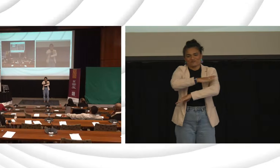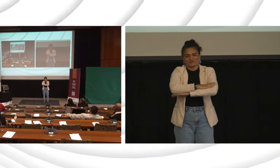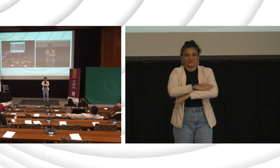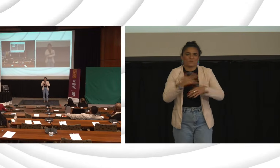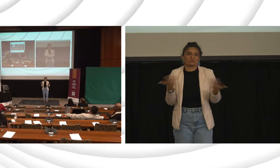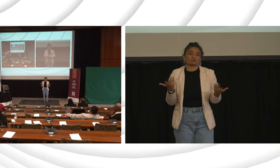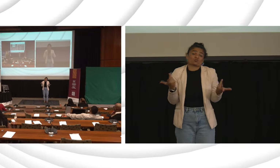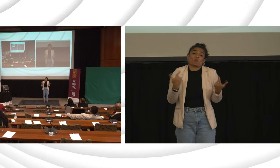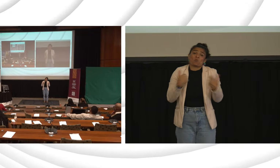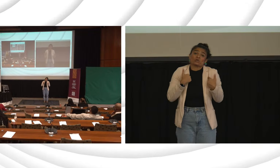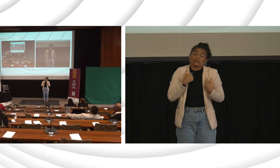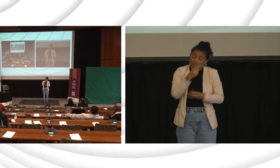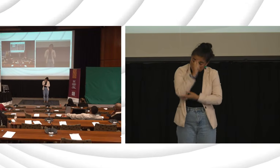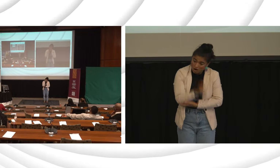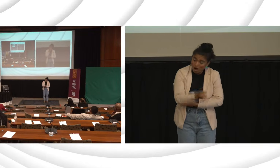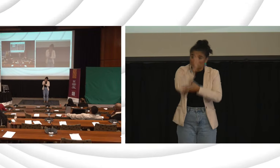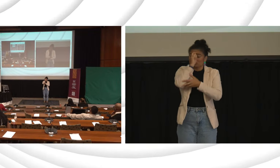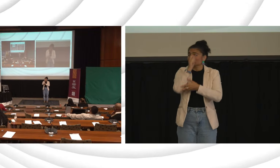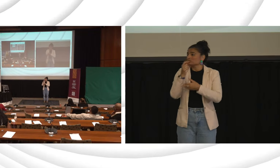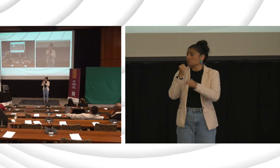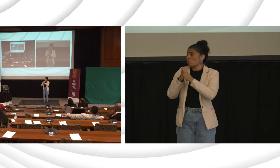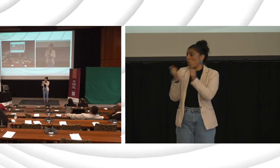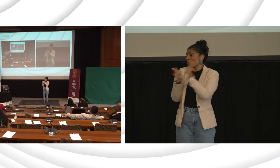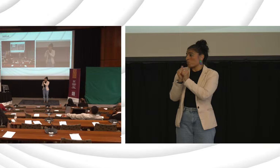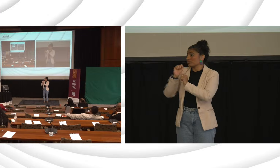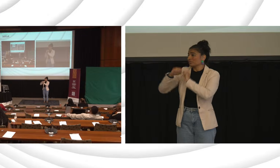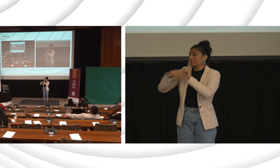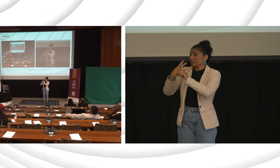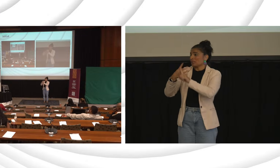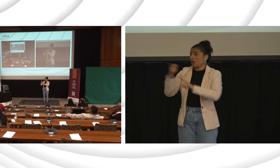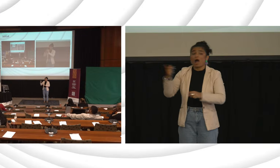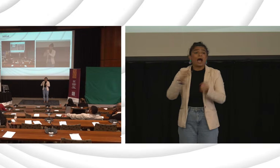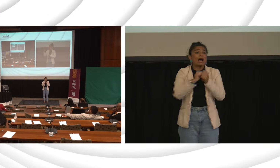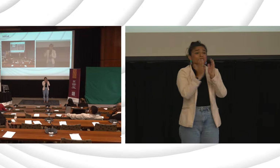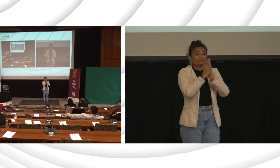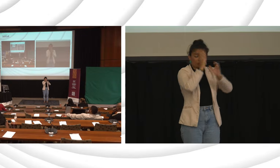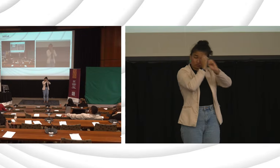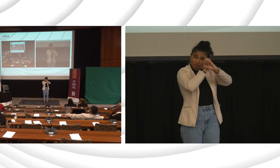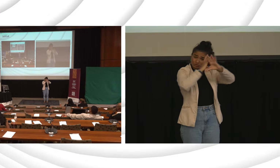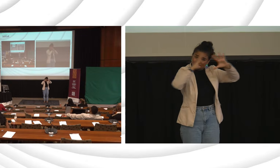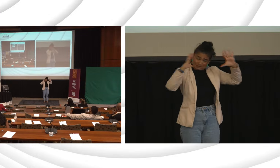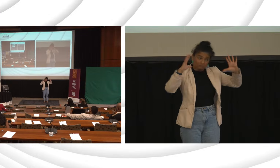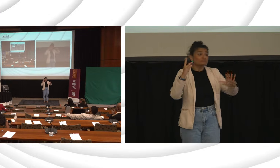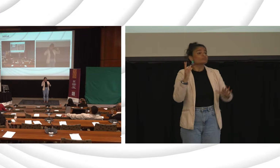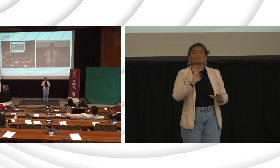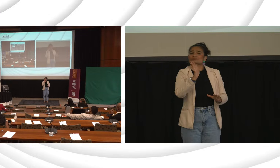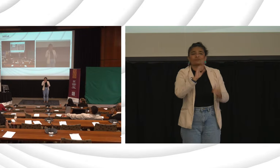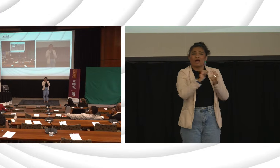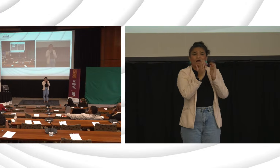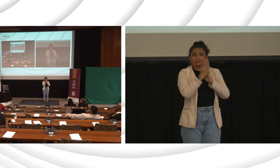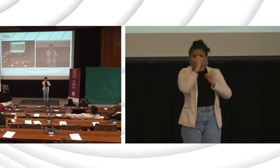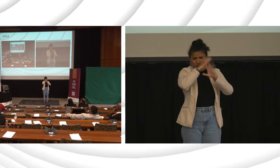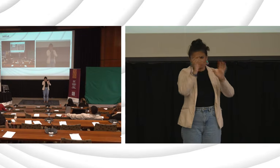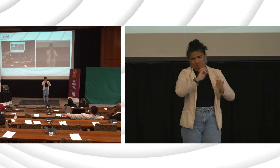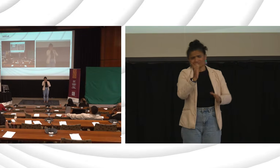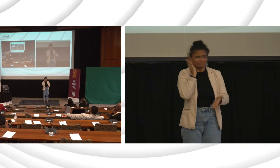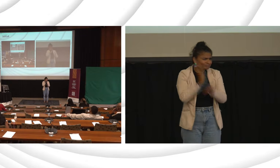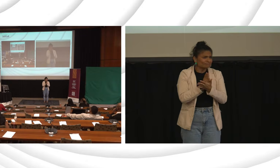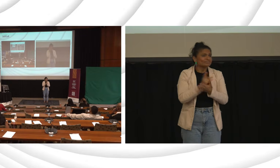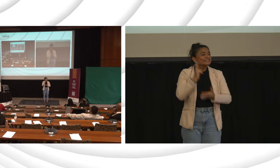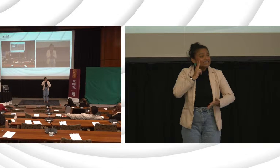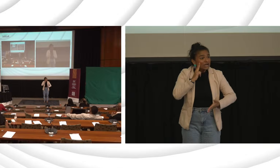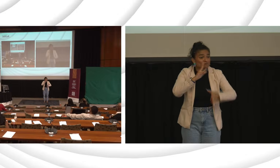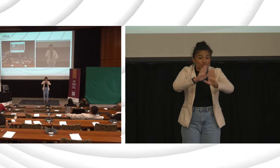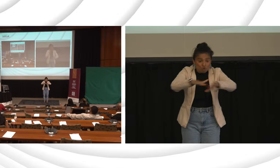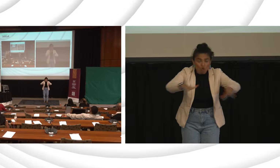is our LMS platform. We really want to acknowledge SADiLaR and the work that we've done